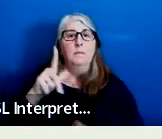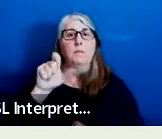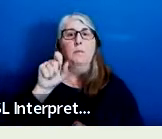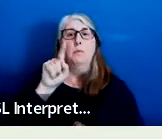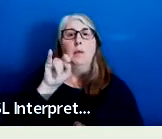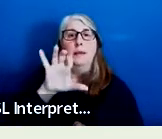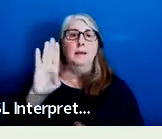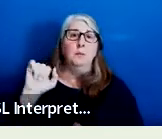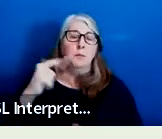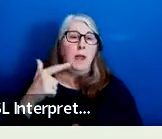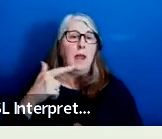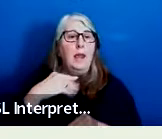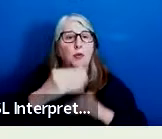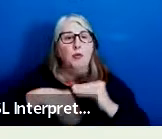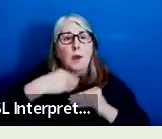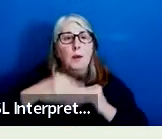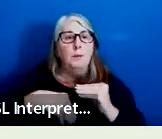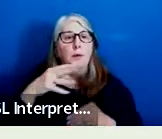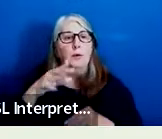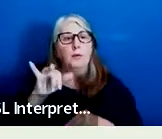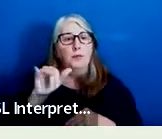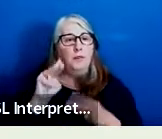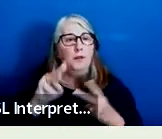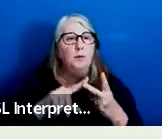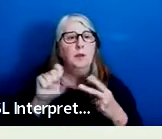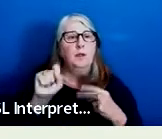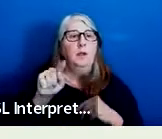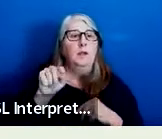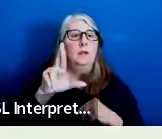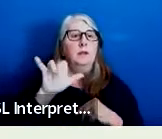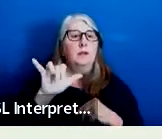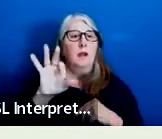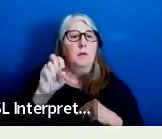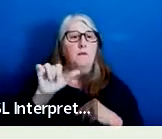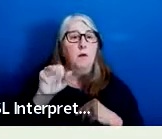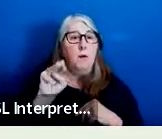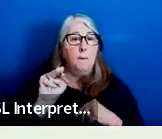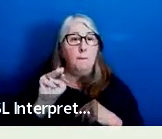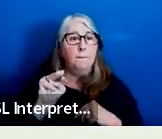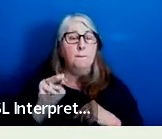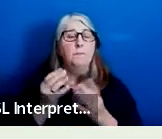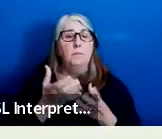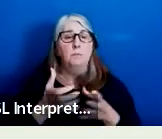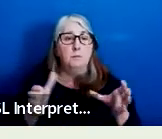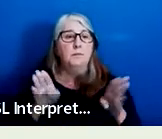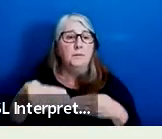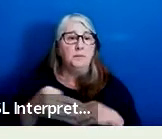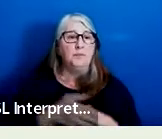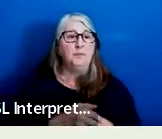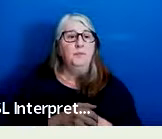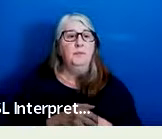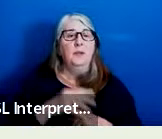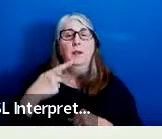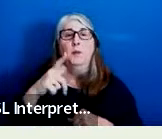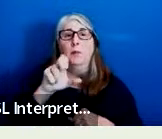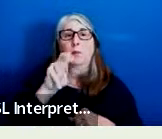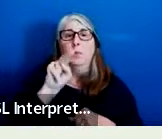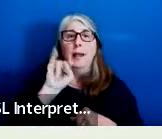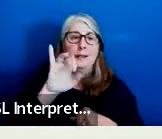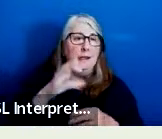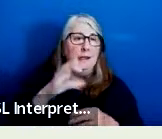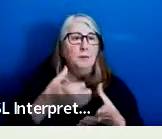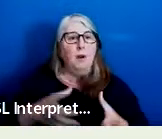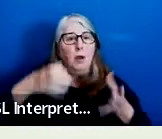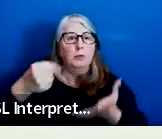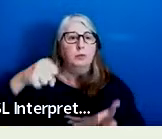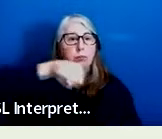wrappers or film, styrofoam products, including containers, plastic jugs, plastic bottles, aluminum